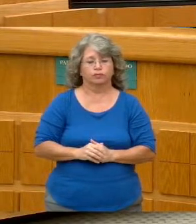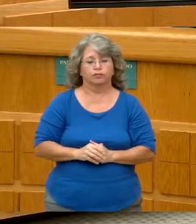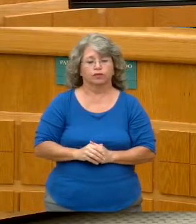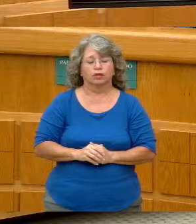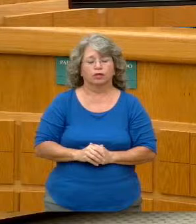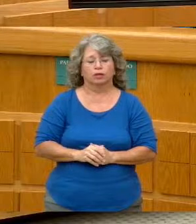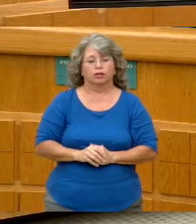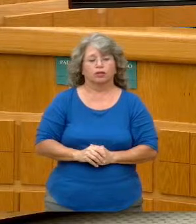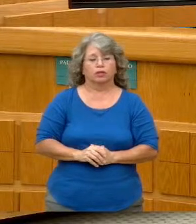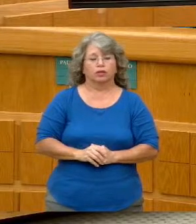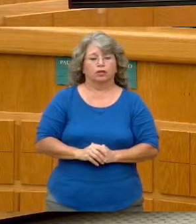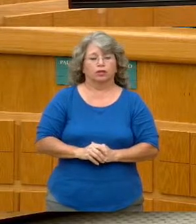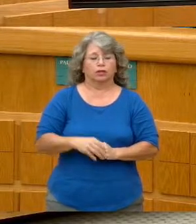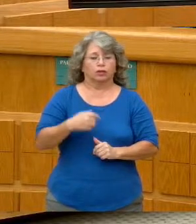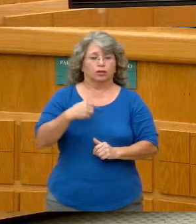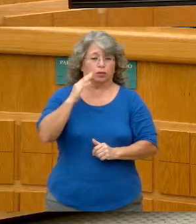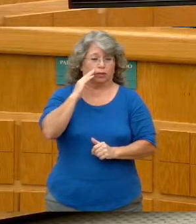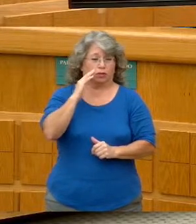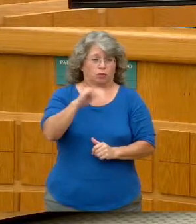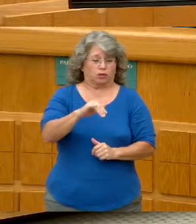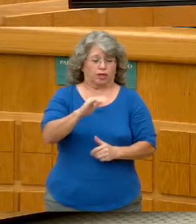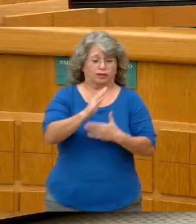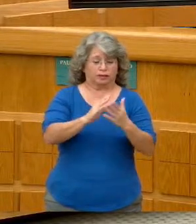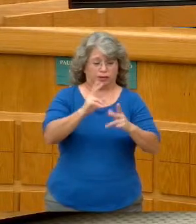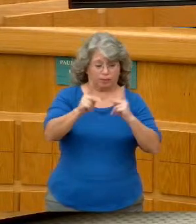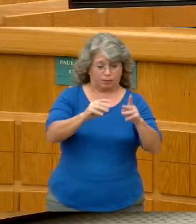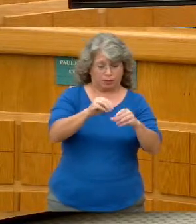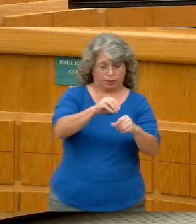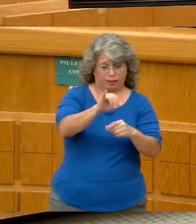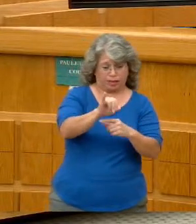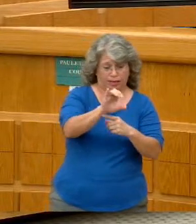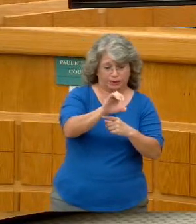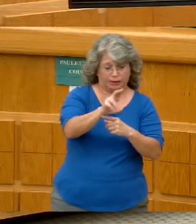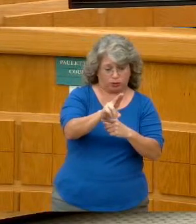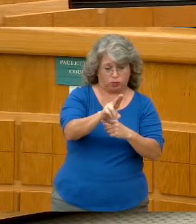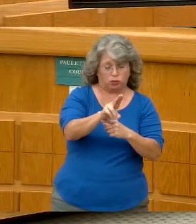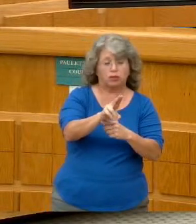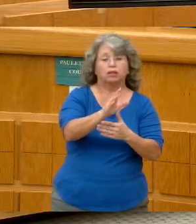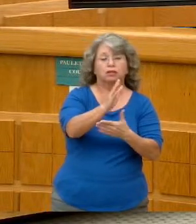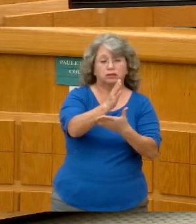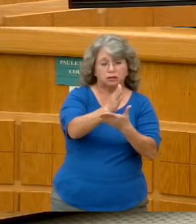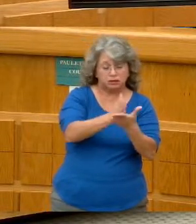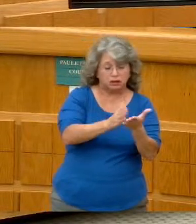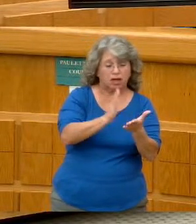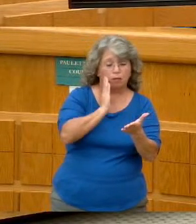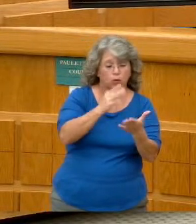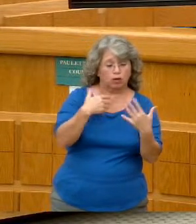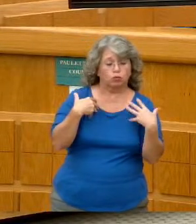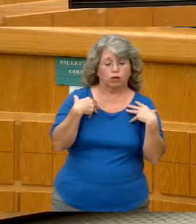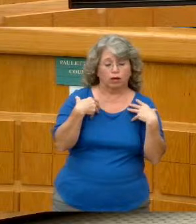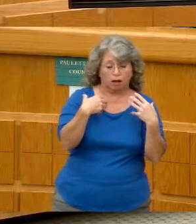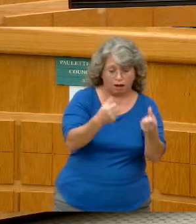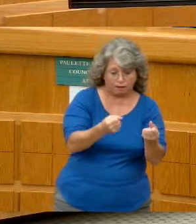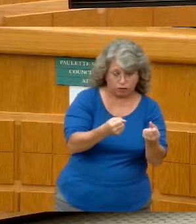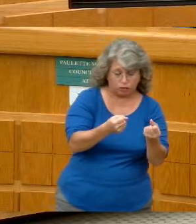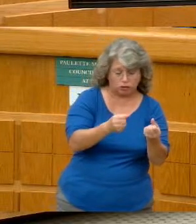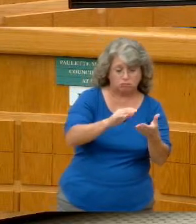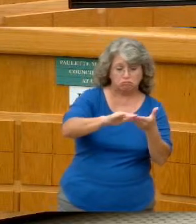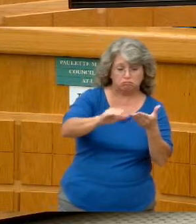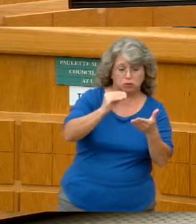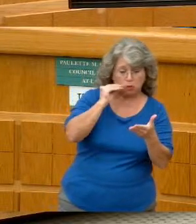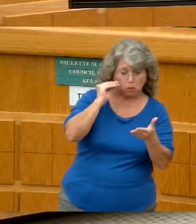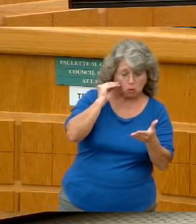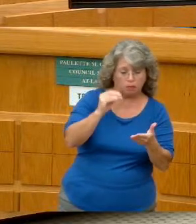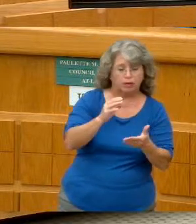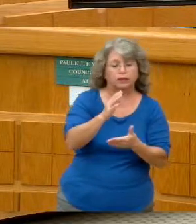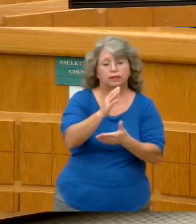do know that people in the ICU, some will recover. We also know that there's a percentage of those individuals that will pass away.